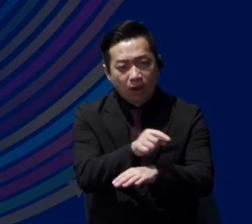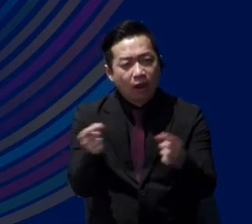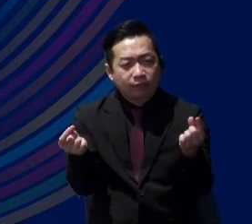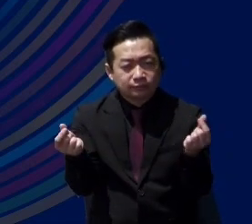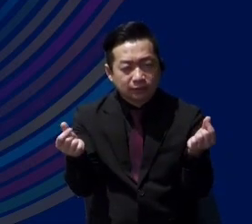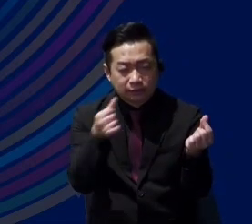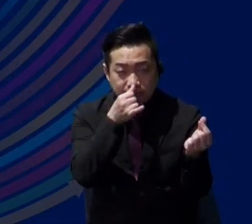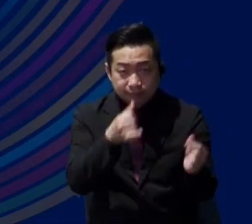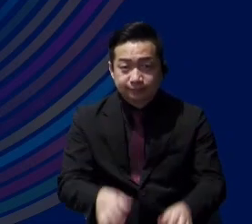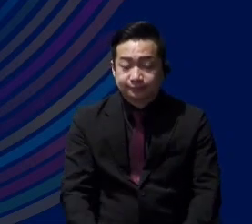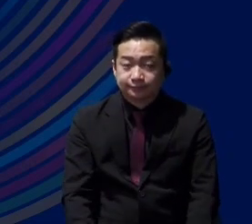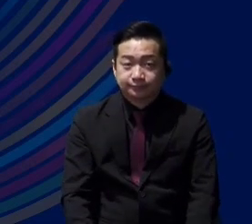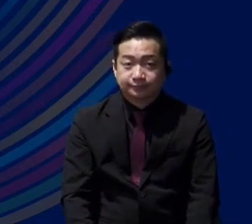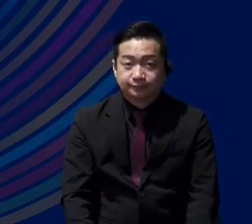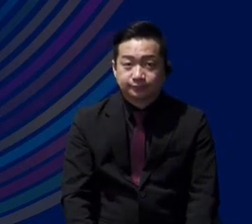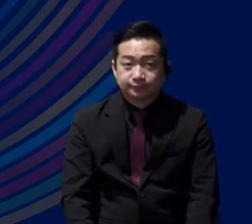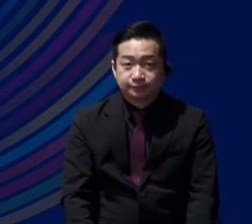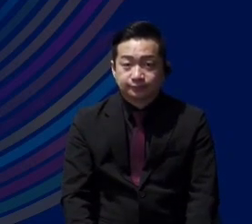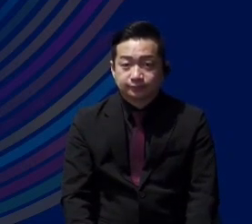little about the